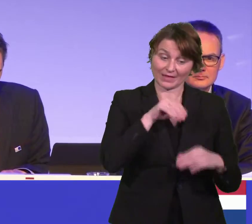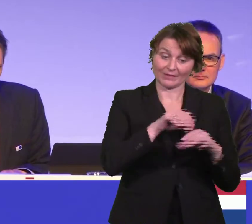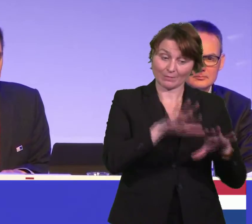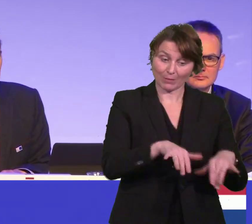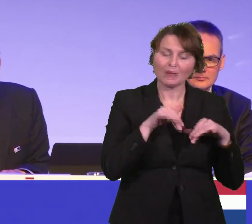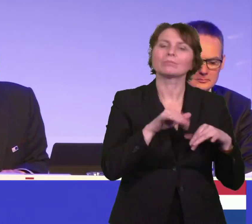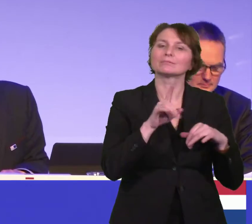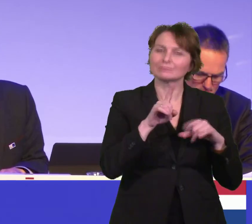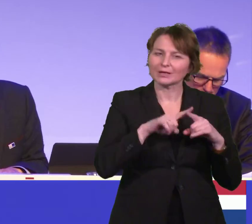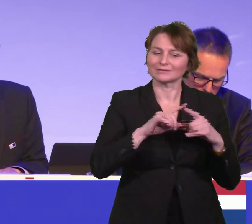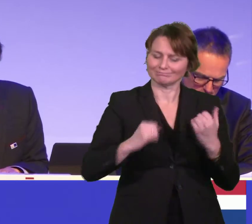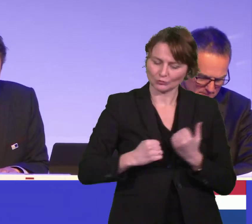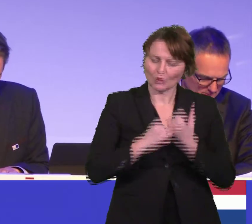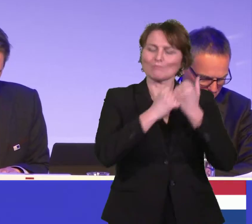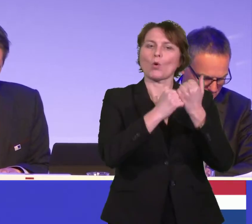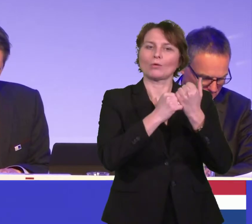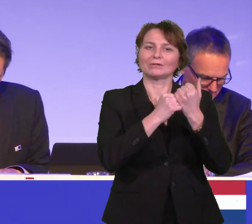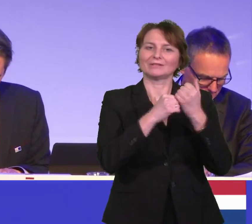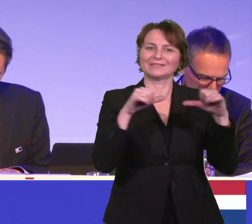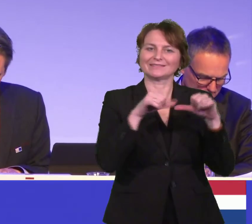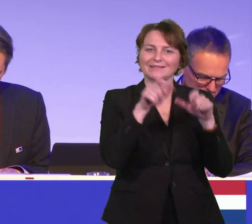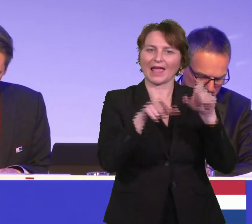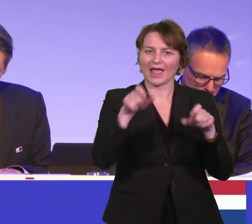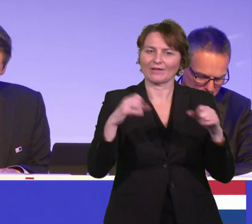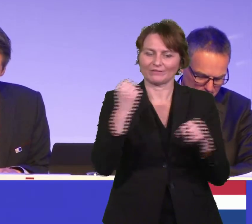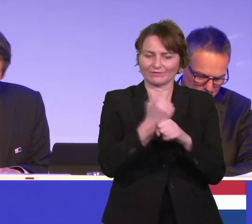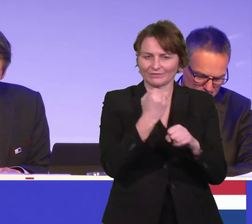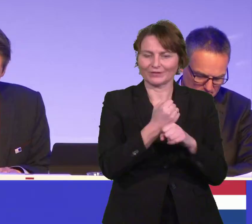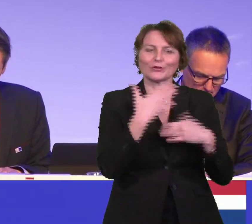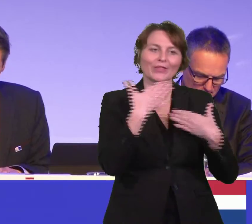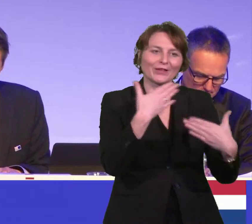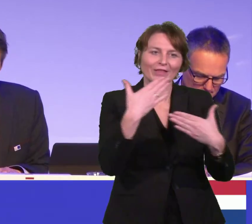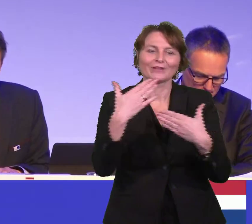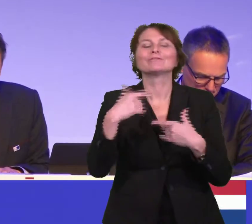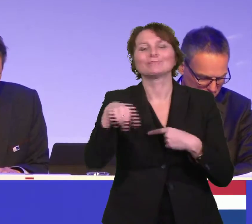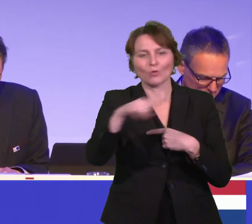staff. Aside these people, I would like to thank the civil servants who assisted in